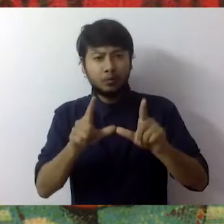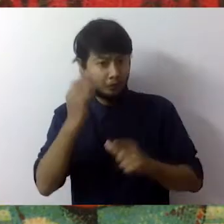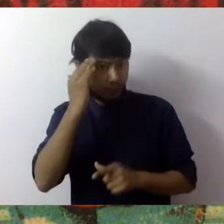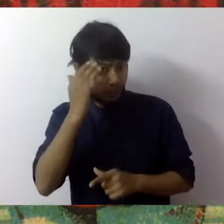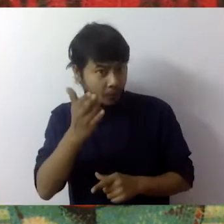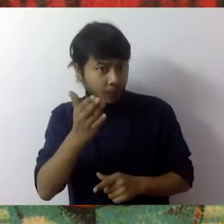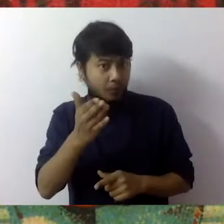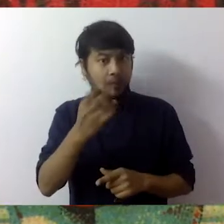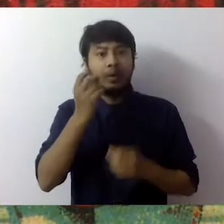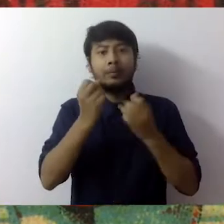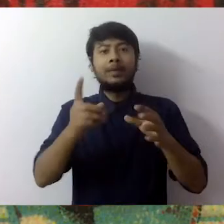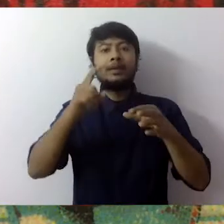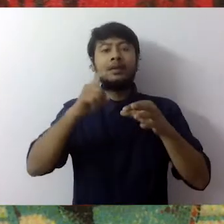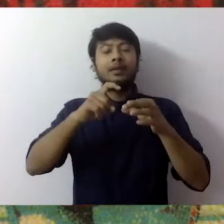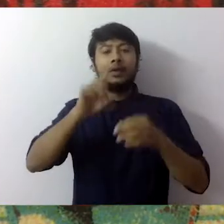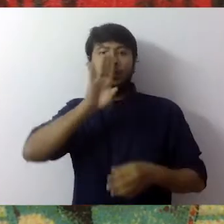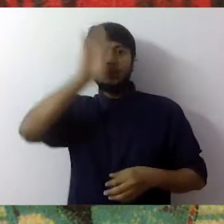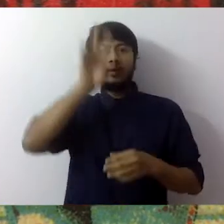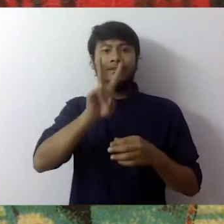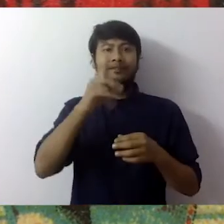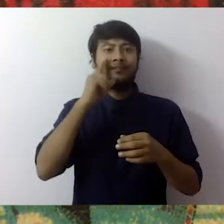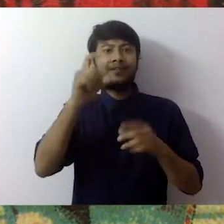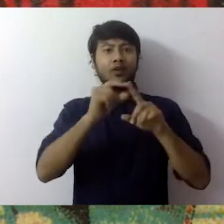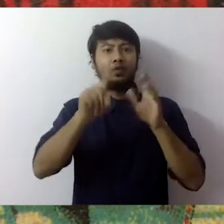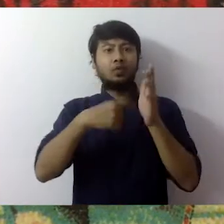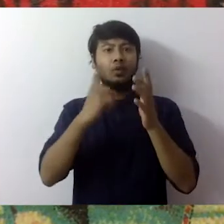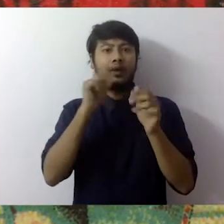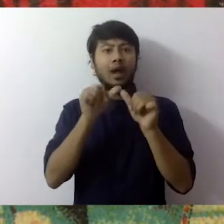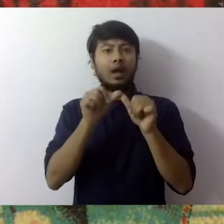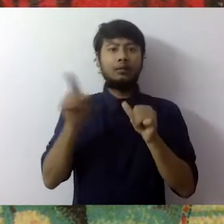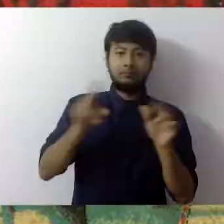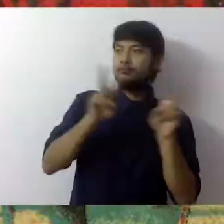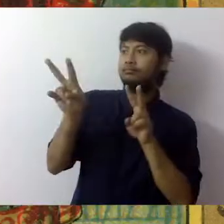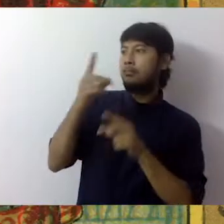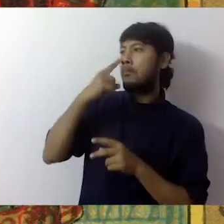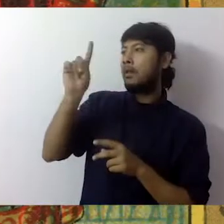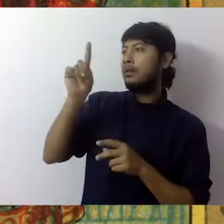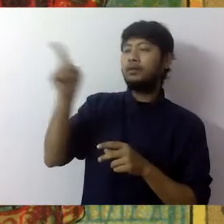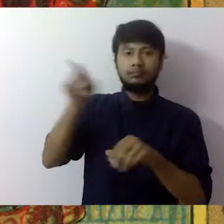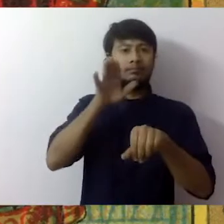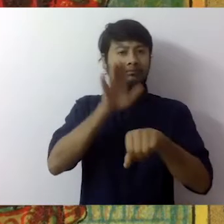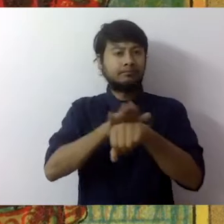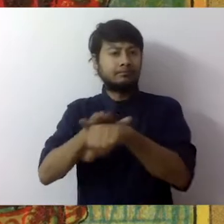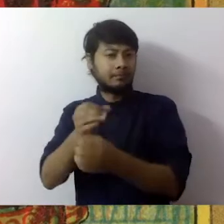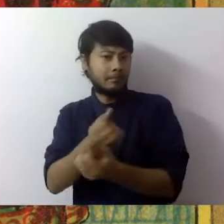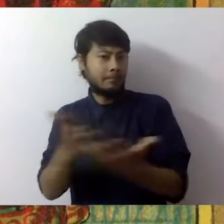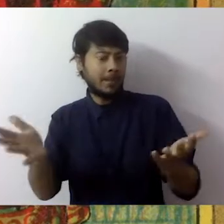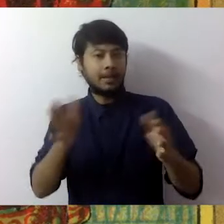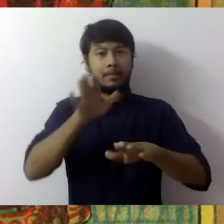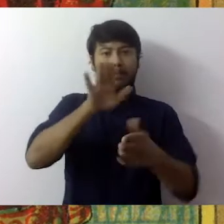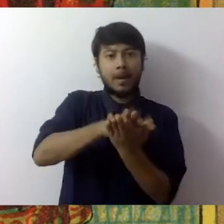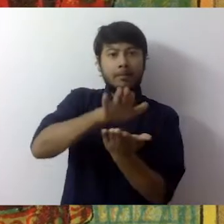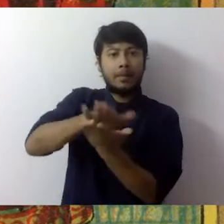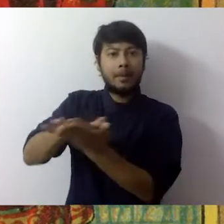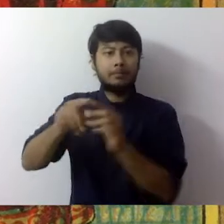Queen Victoria appeared frequently on cloth labels and was referred to as a mother. In this particular label, she is sitting